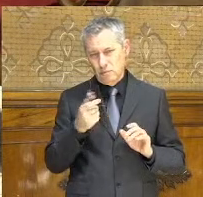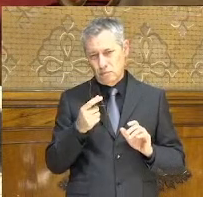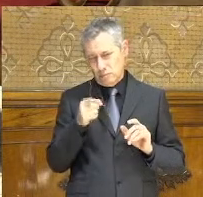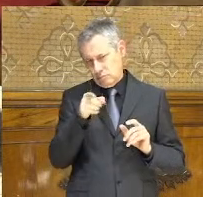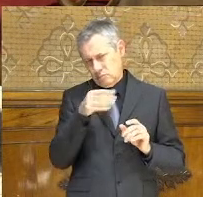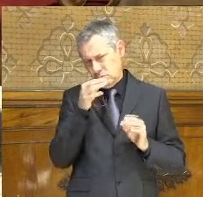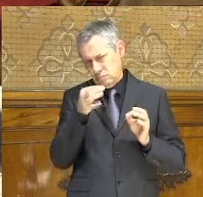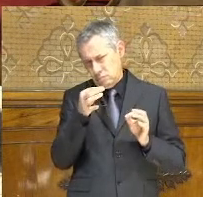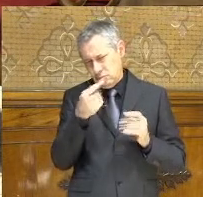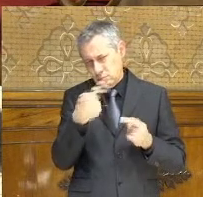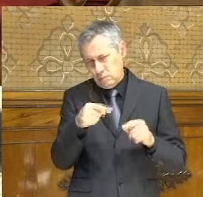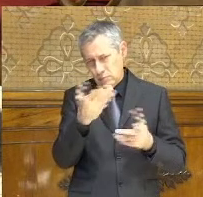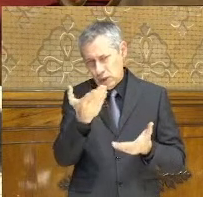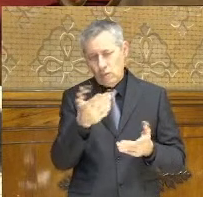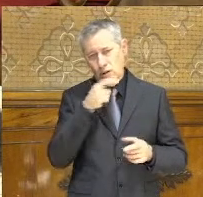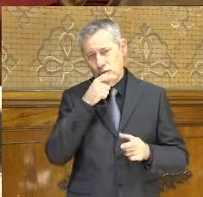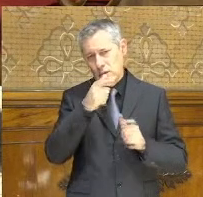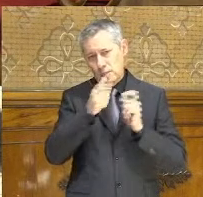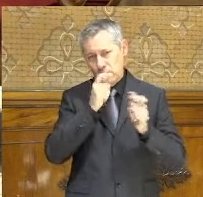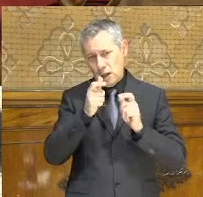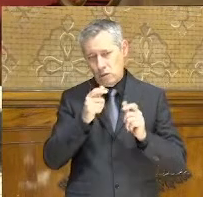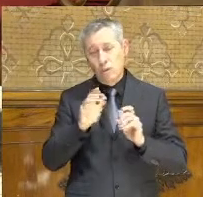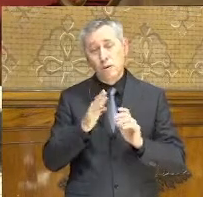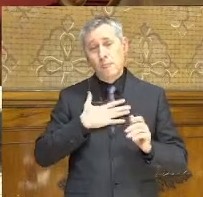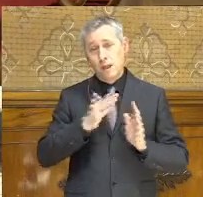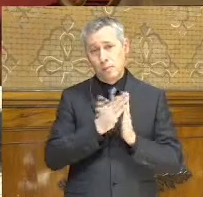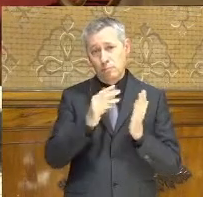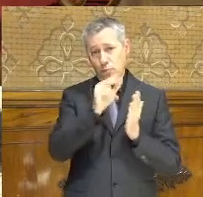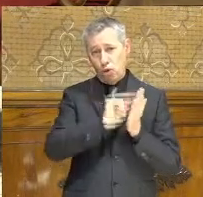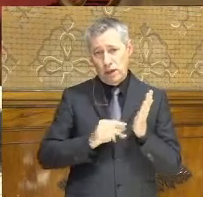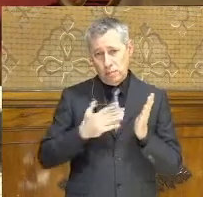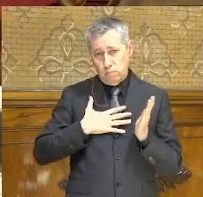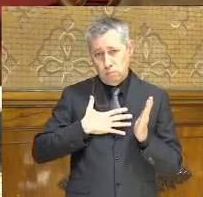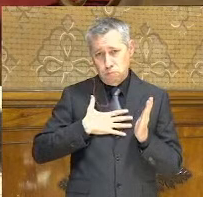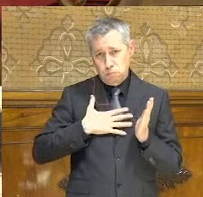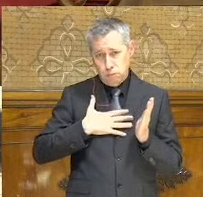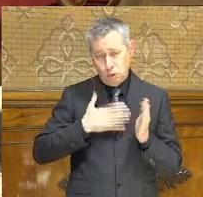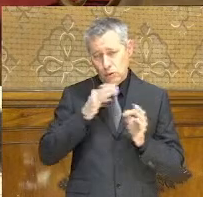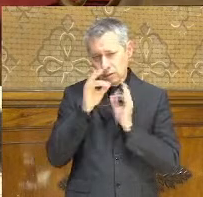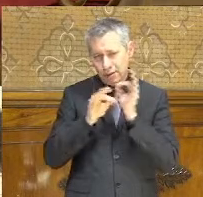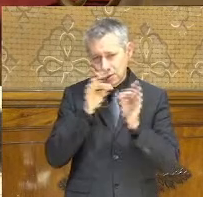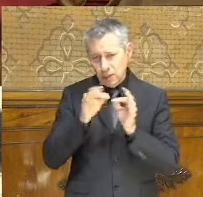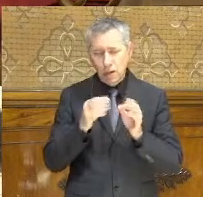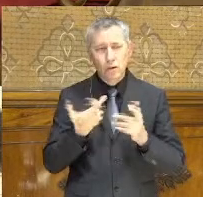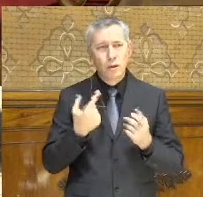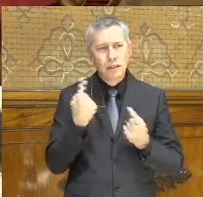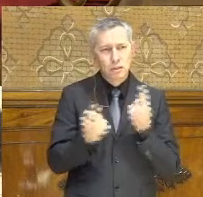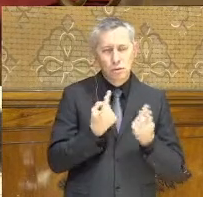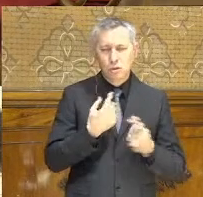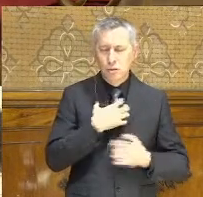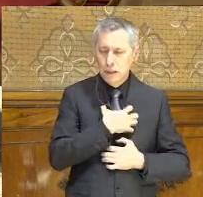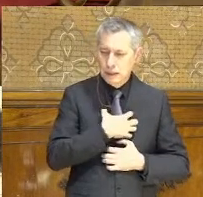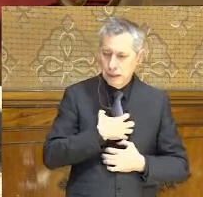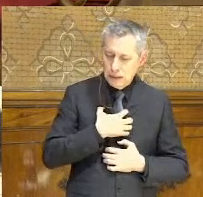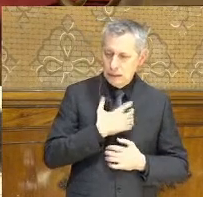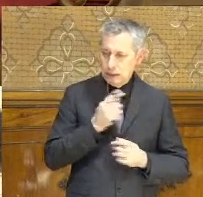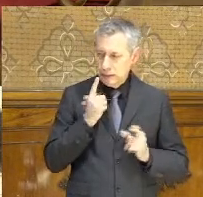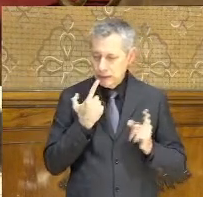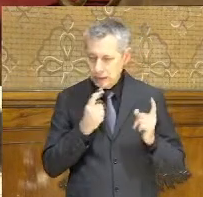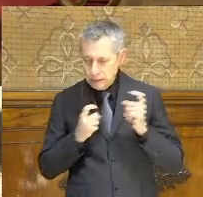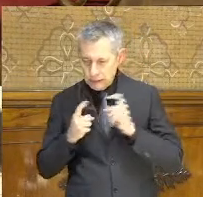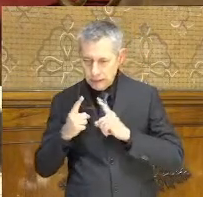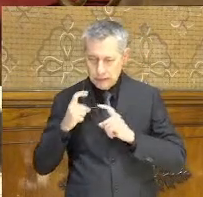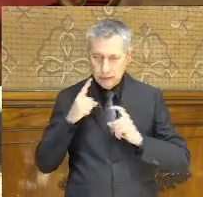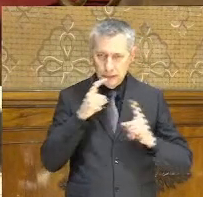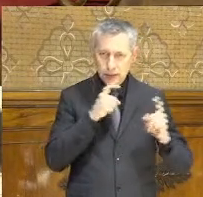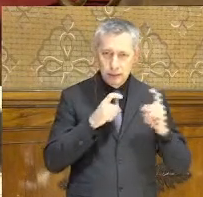in my book at the moment. That the notion of anxiety is extremely important, and how you